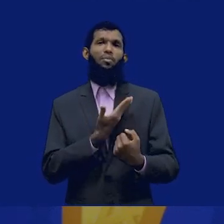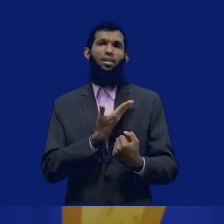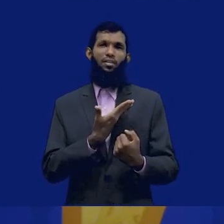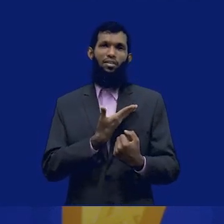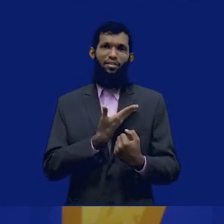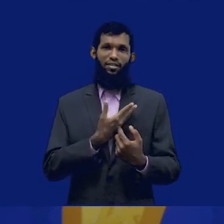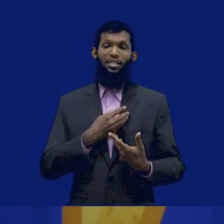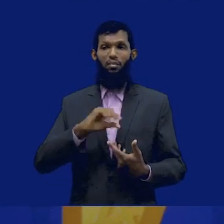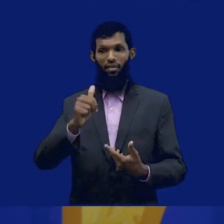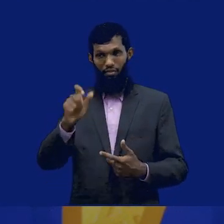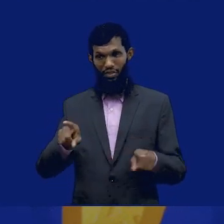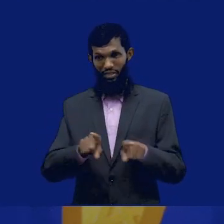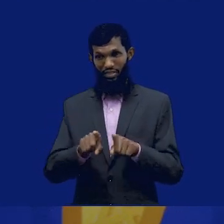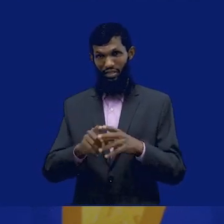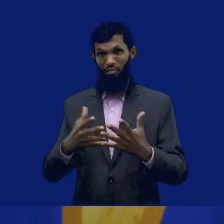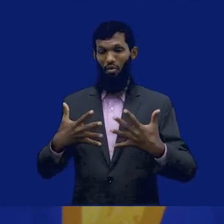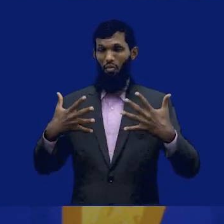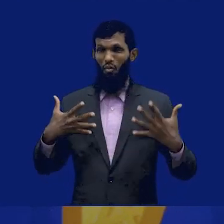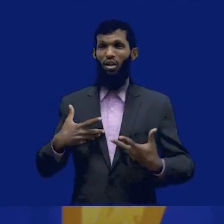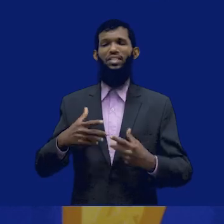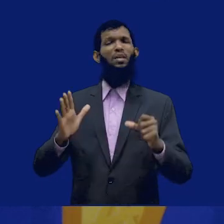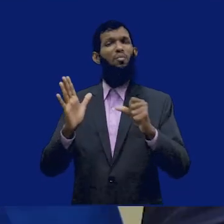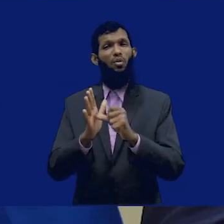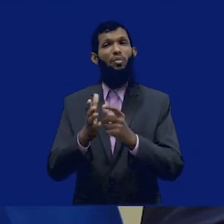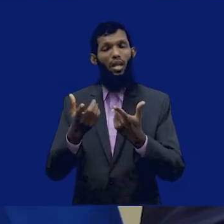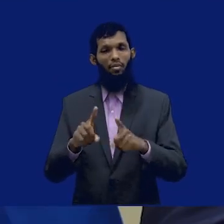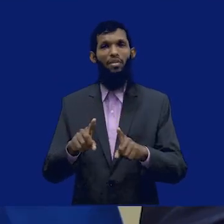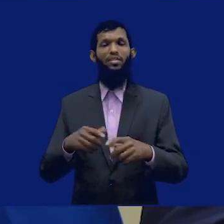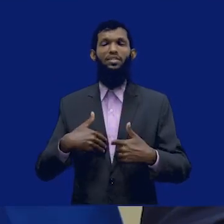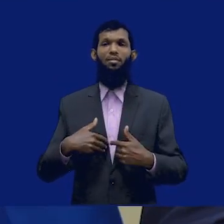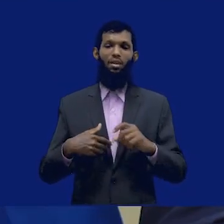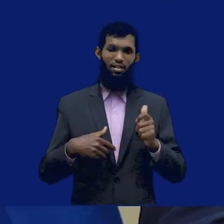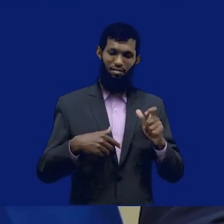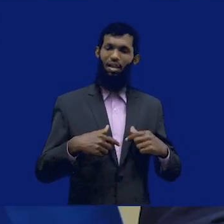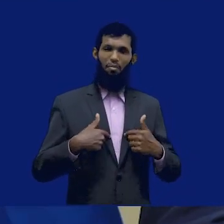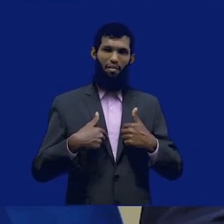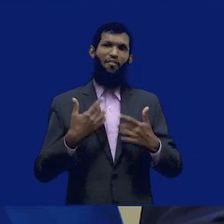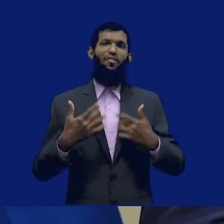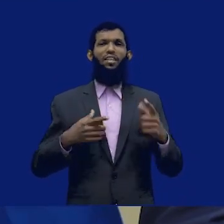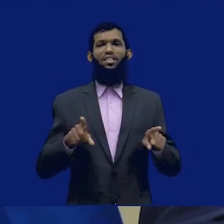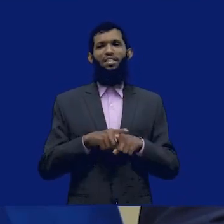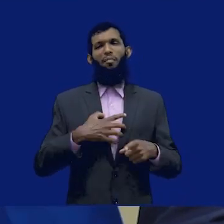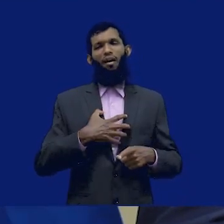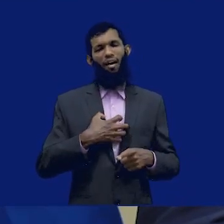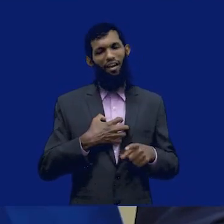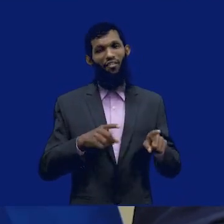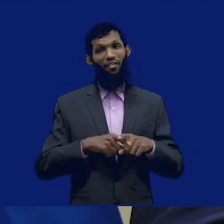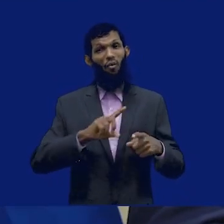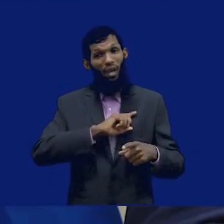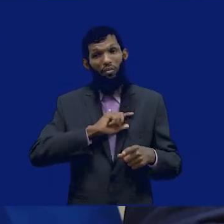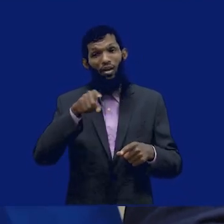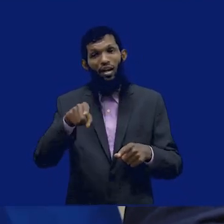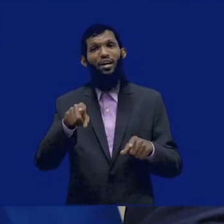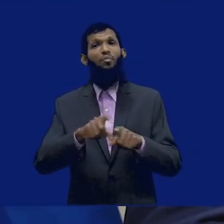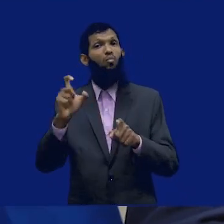musibah or a calamity befalls one of the believers, then it actually brings pain in our hearts as well, the